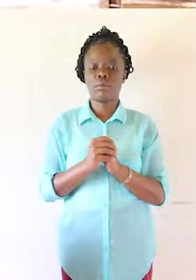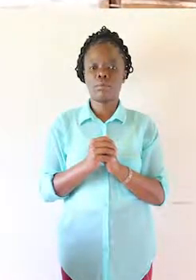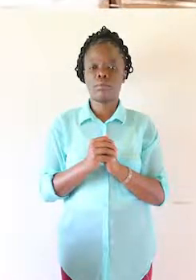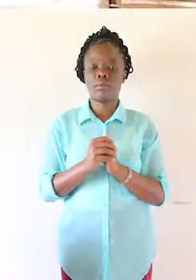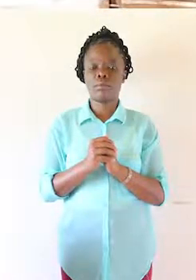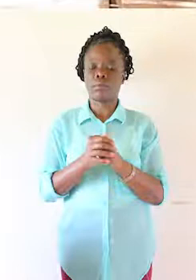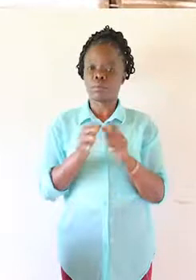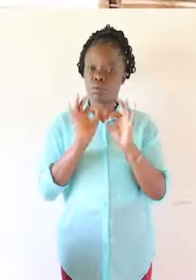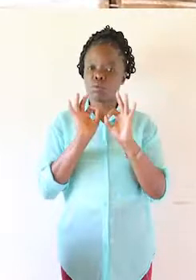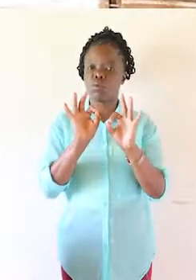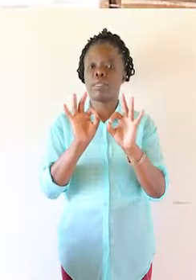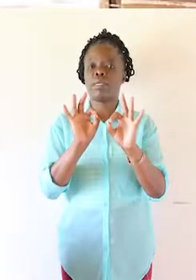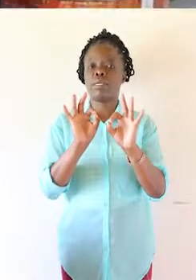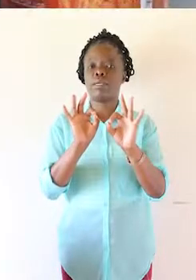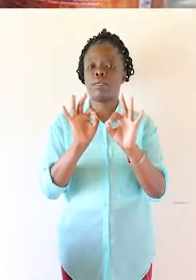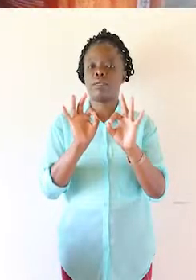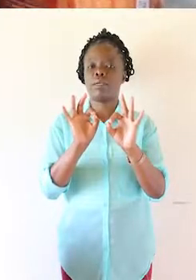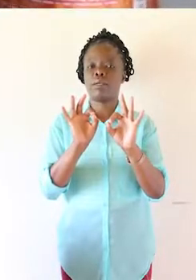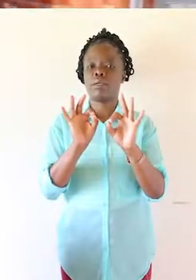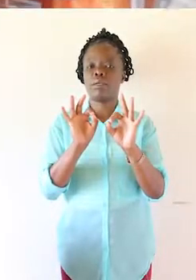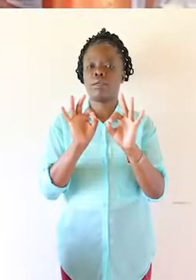Yes. Good.